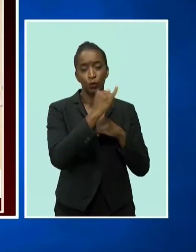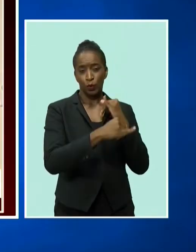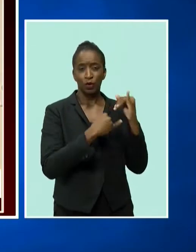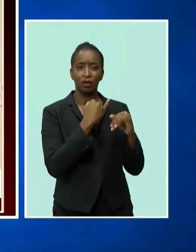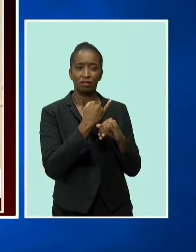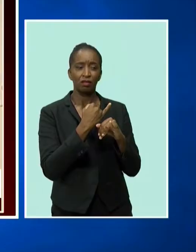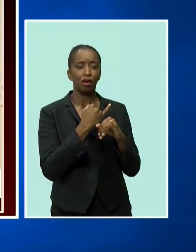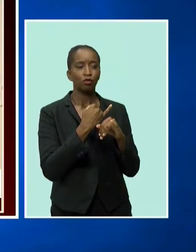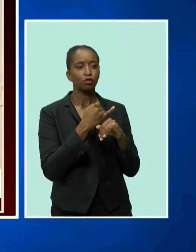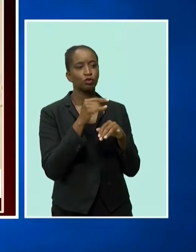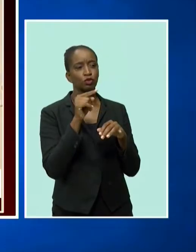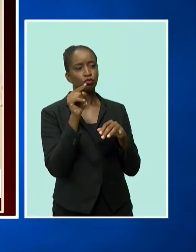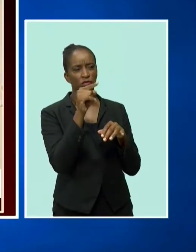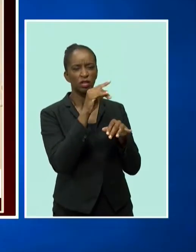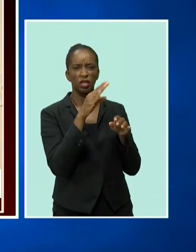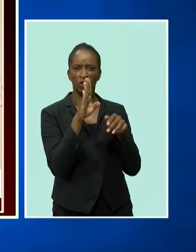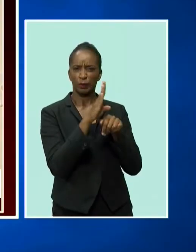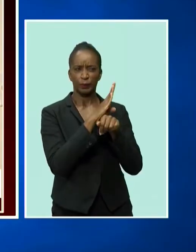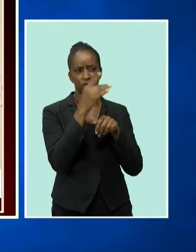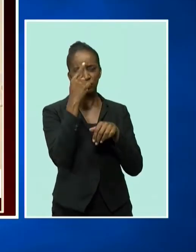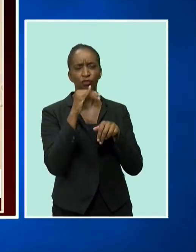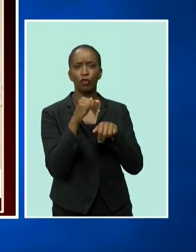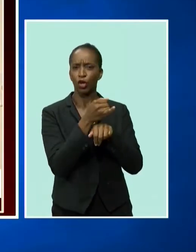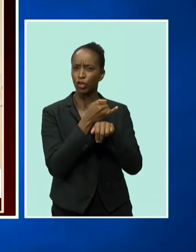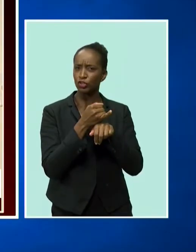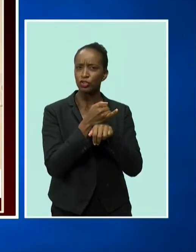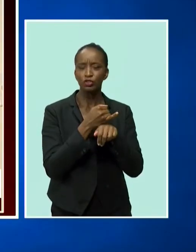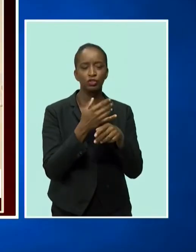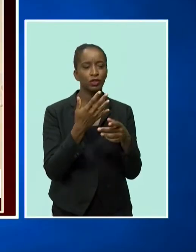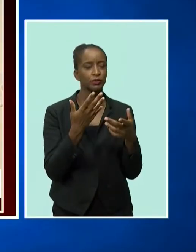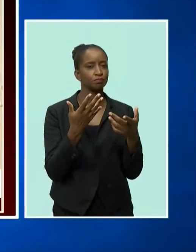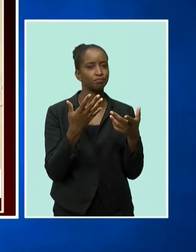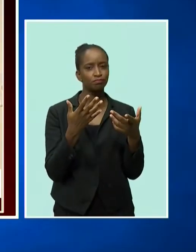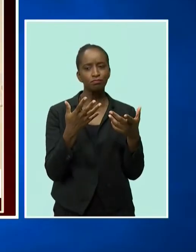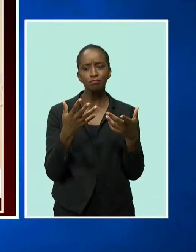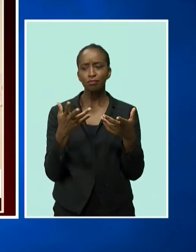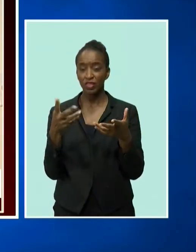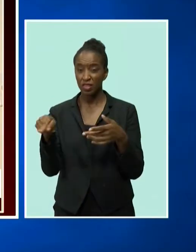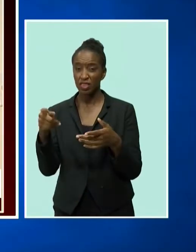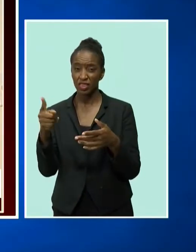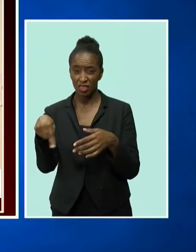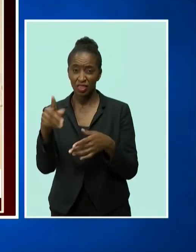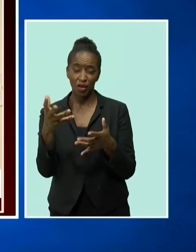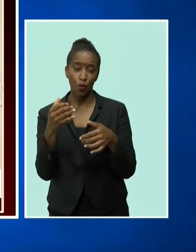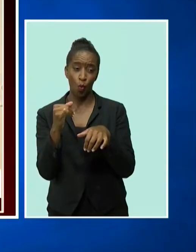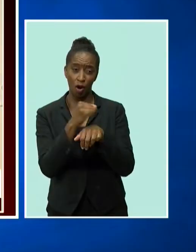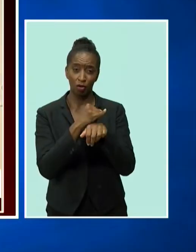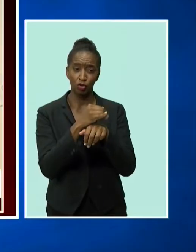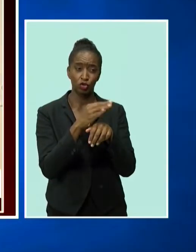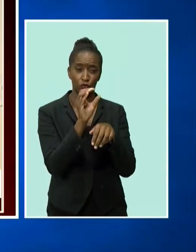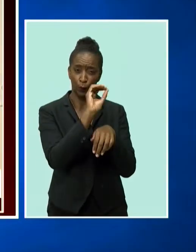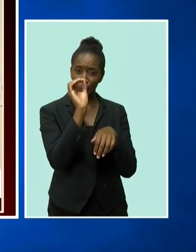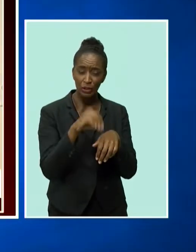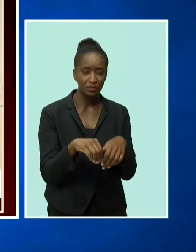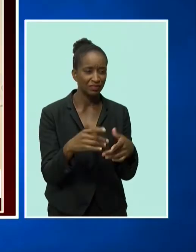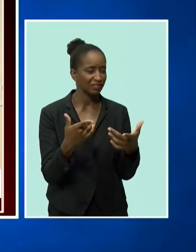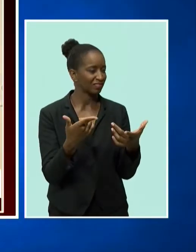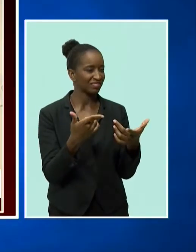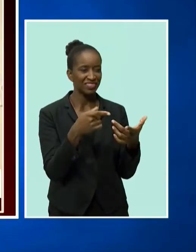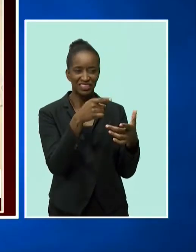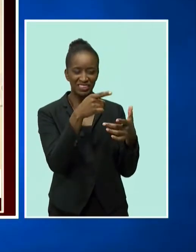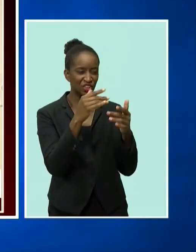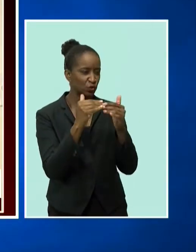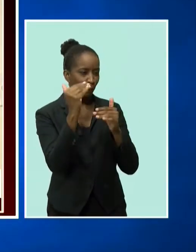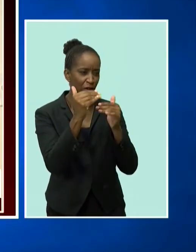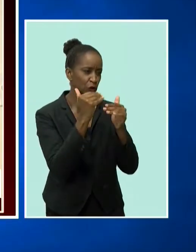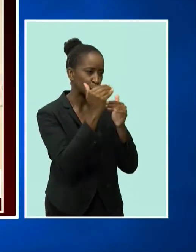insurance, and couldn't find the particular rates or the coverage they were looking for. They chose to set up companies, insurance